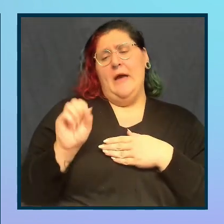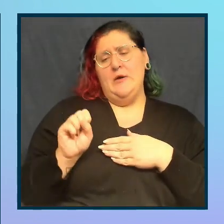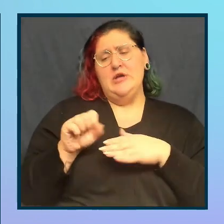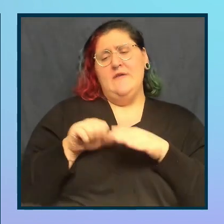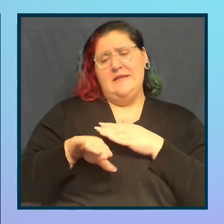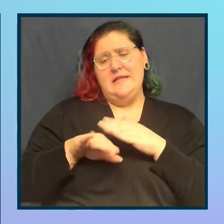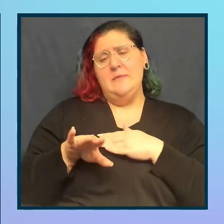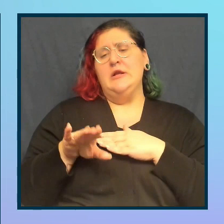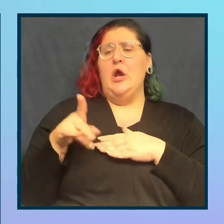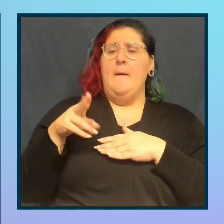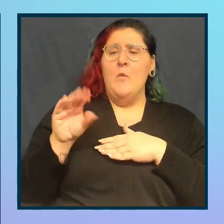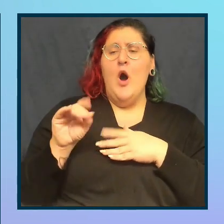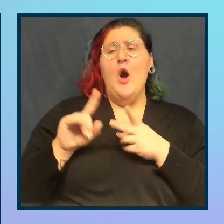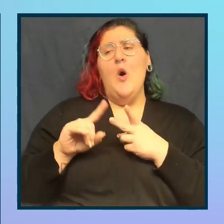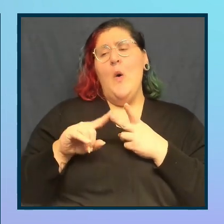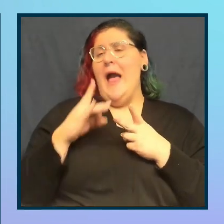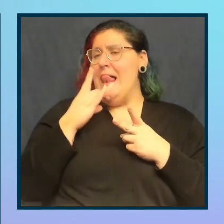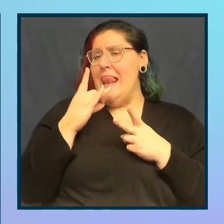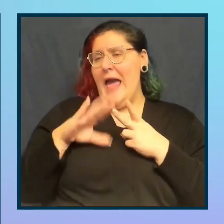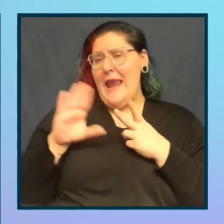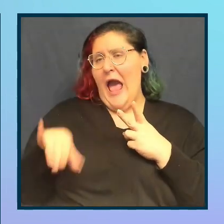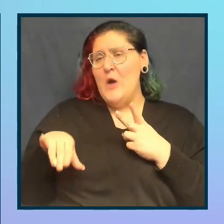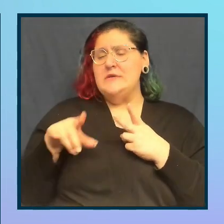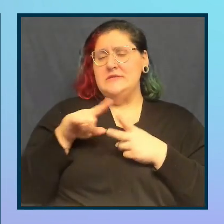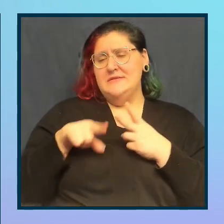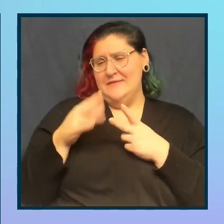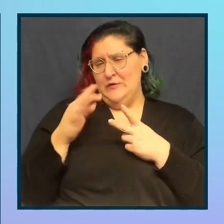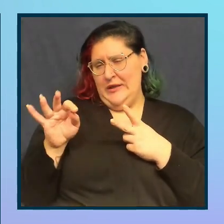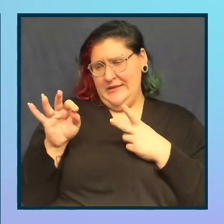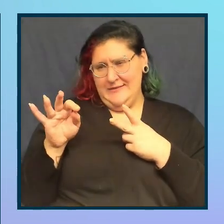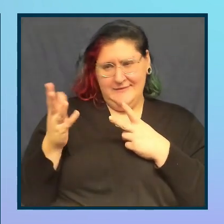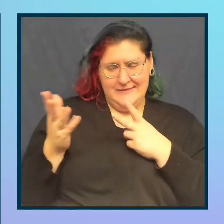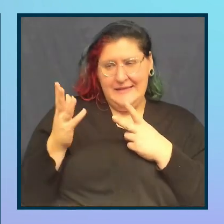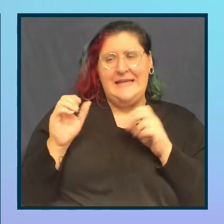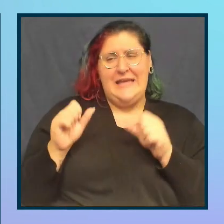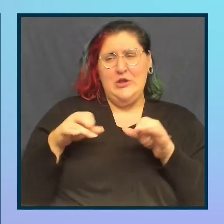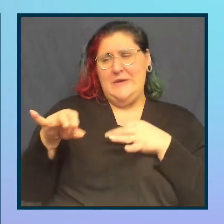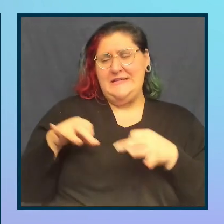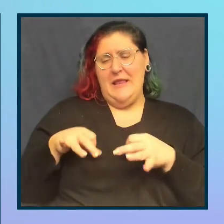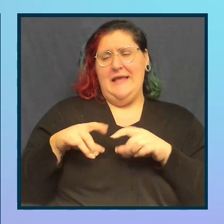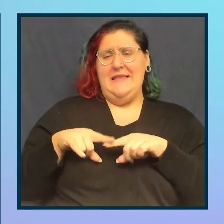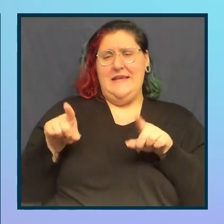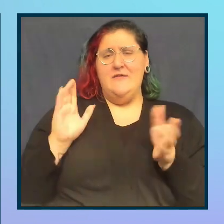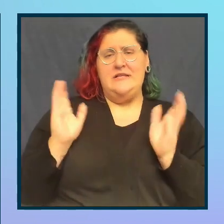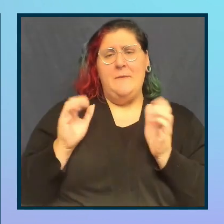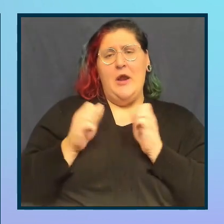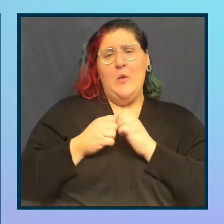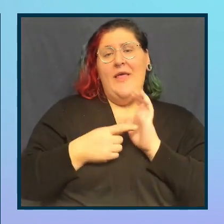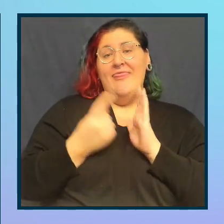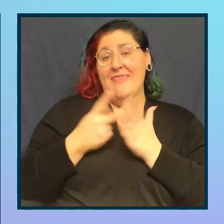free. Can one of you kind of walk through the really high level differences between Jason, them? Jason, can you get that